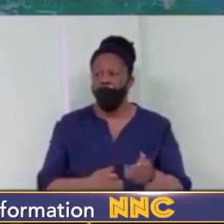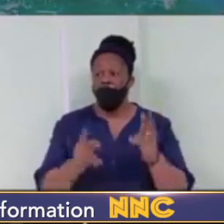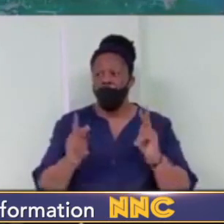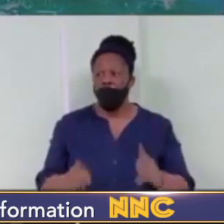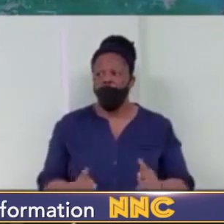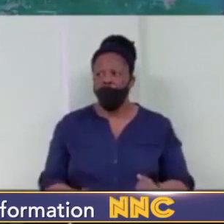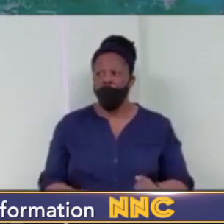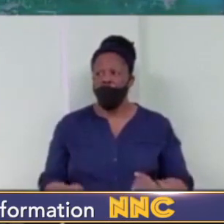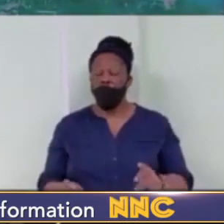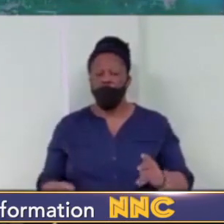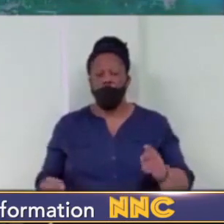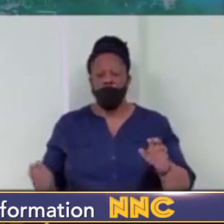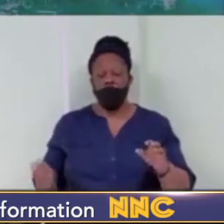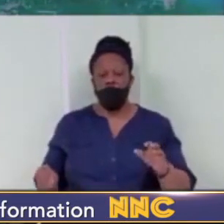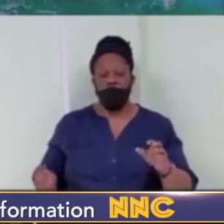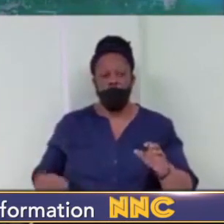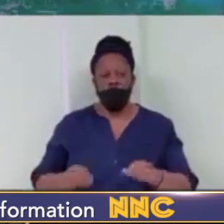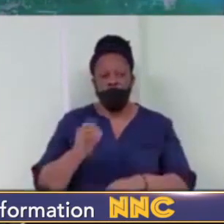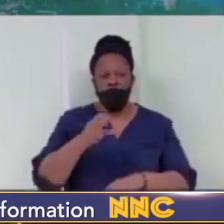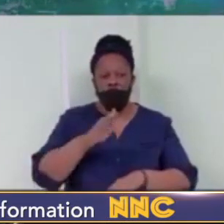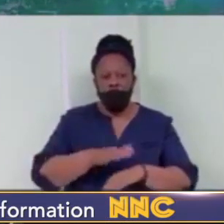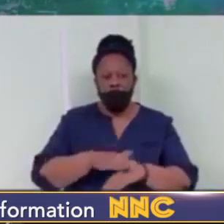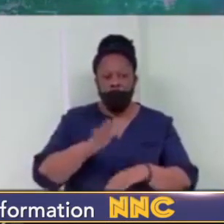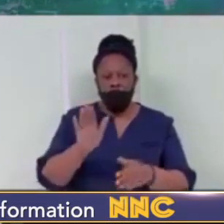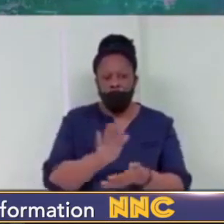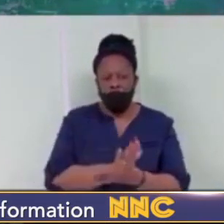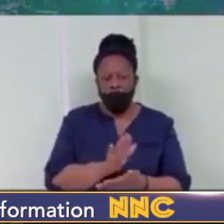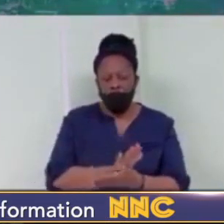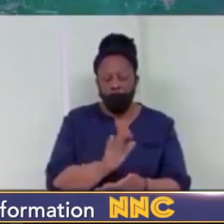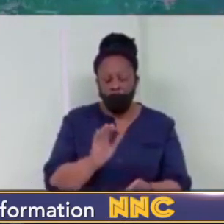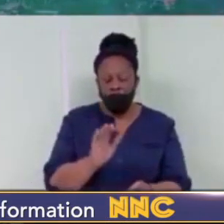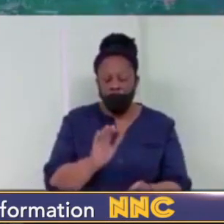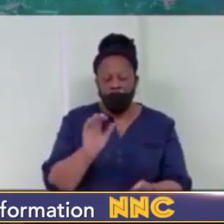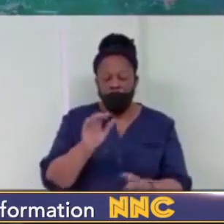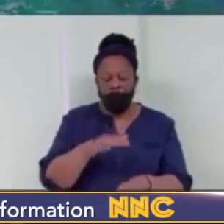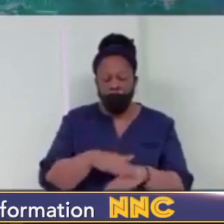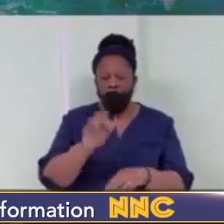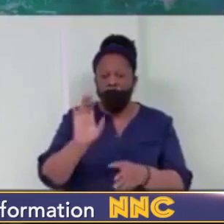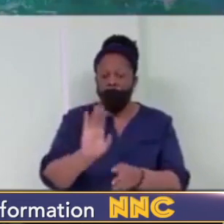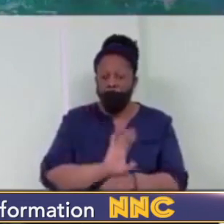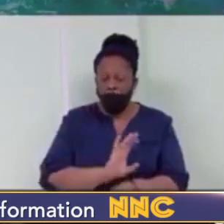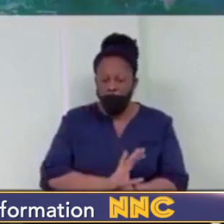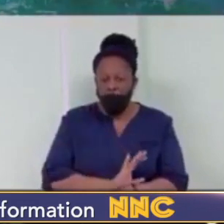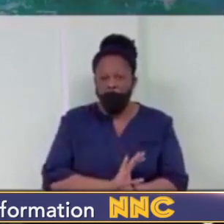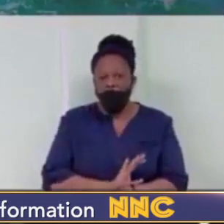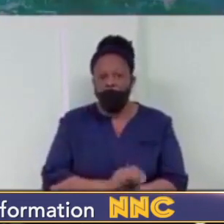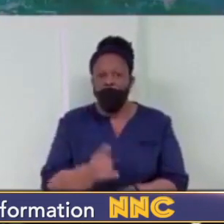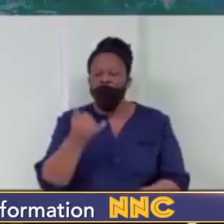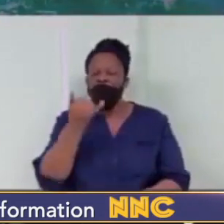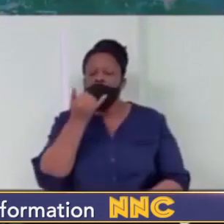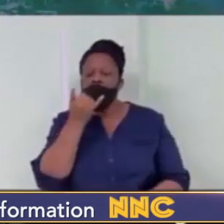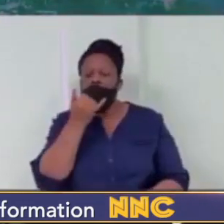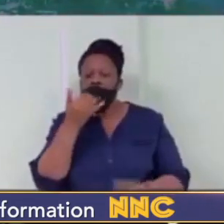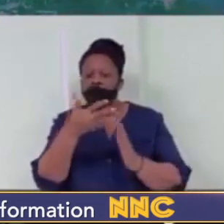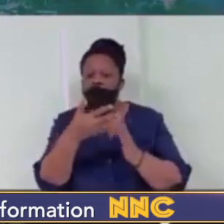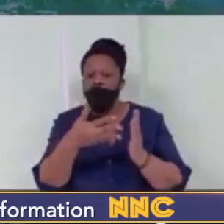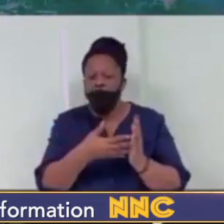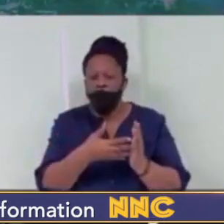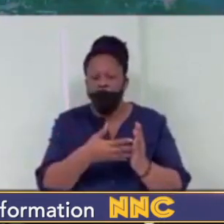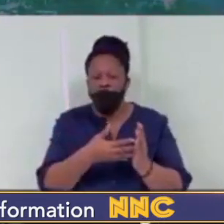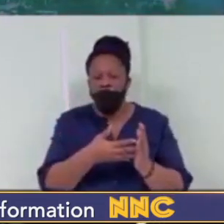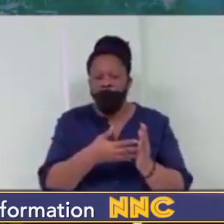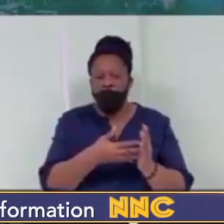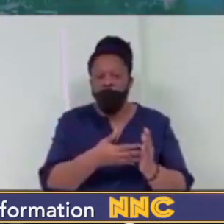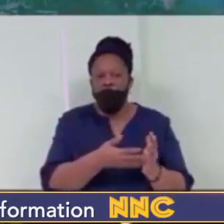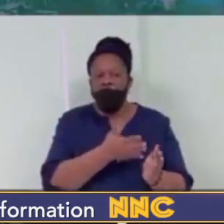uploading wrong tests, wrong information and doing other things in order for them to travel. You are